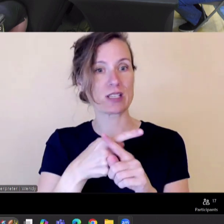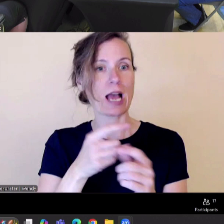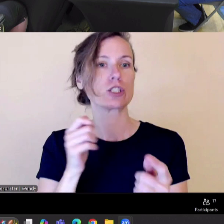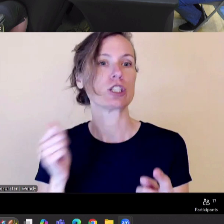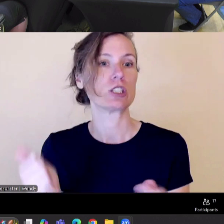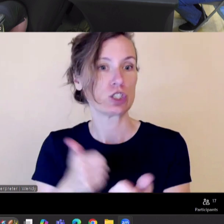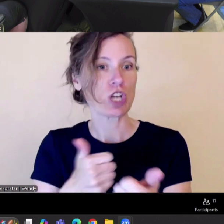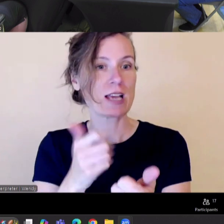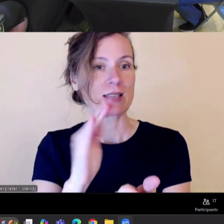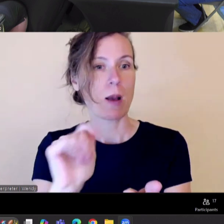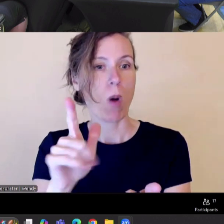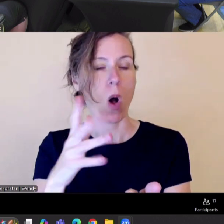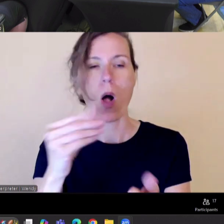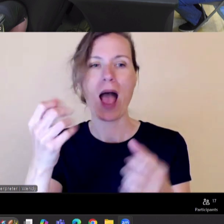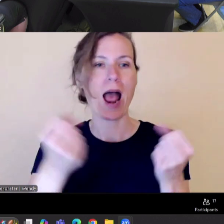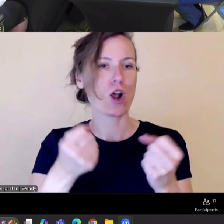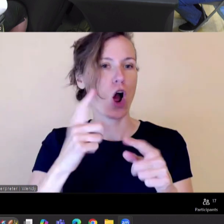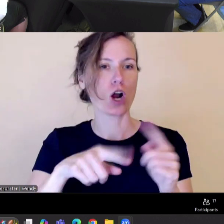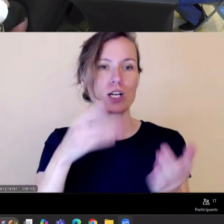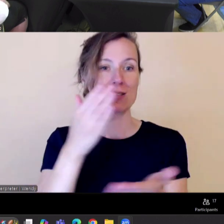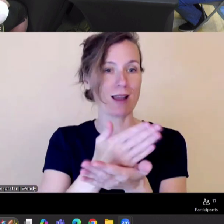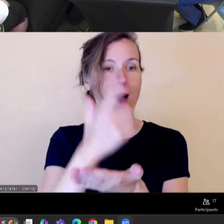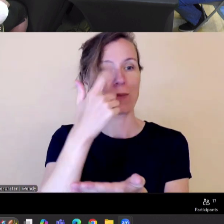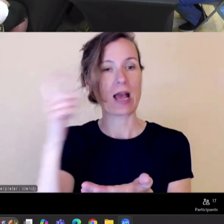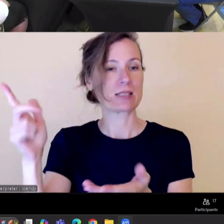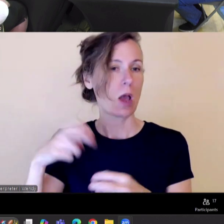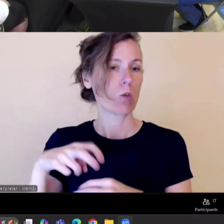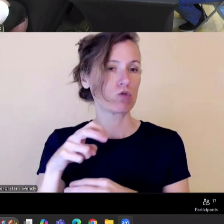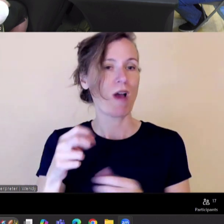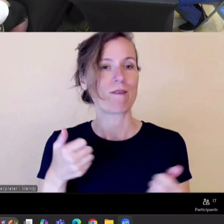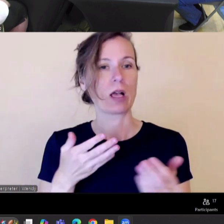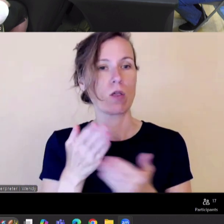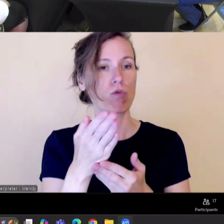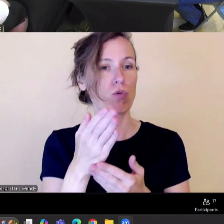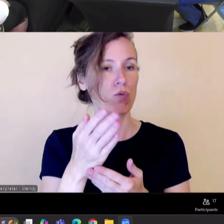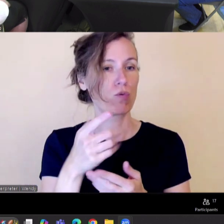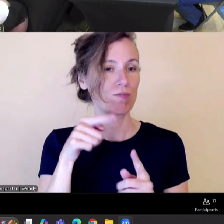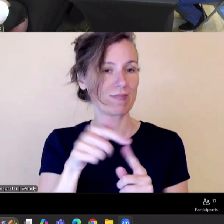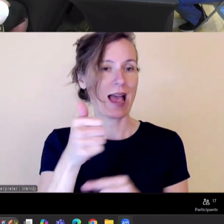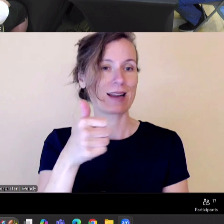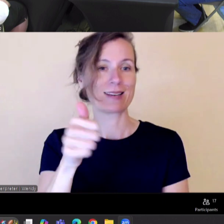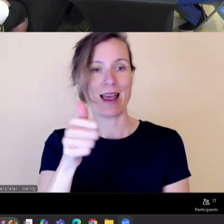stop because they were traveling through an intersection at 10, 15, 20 miles per hour.